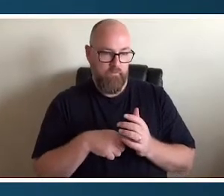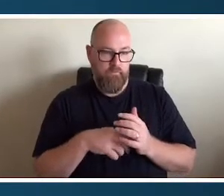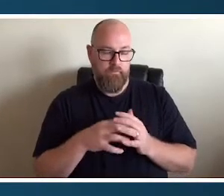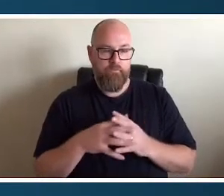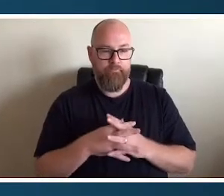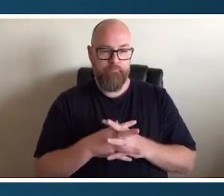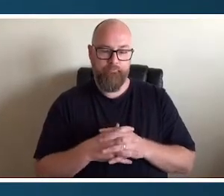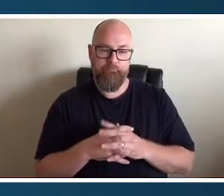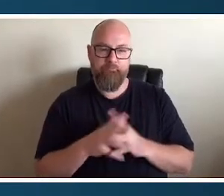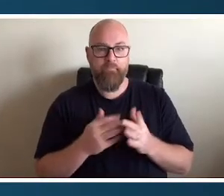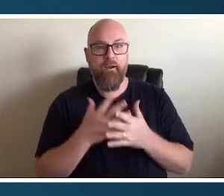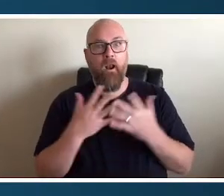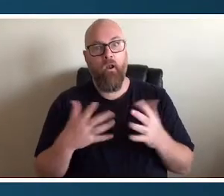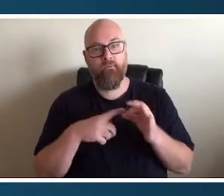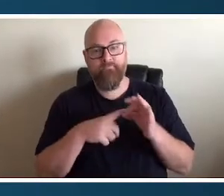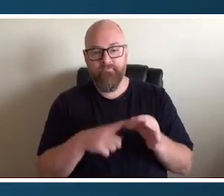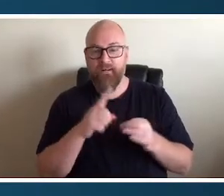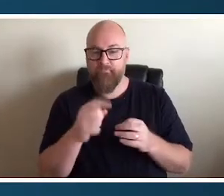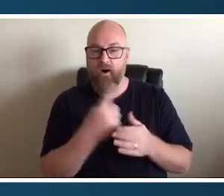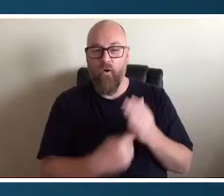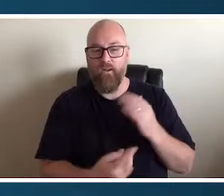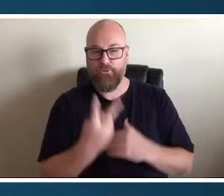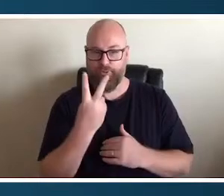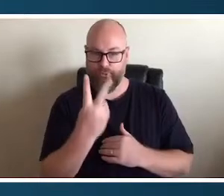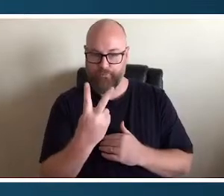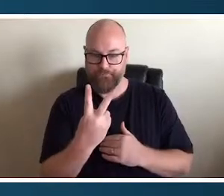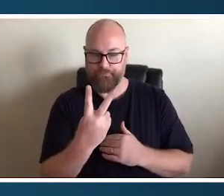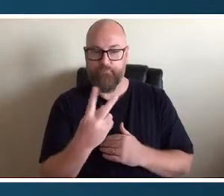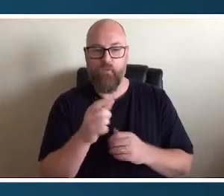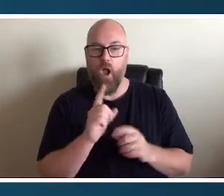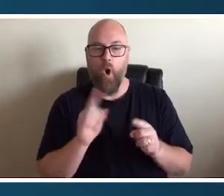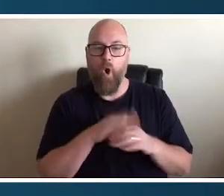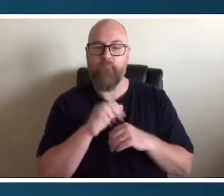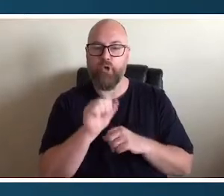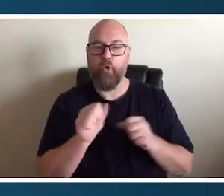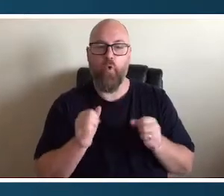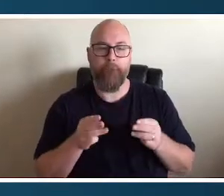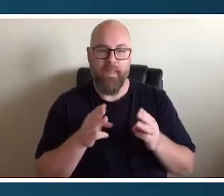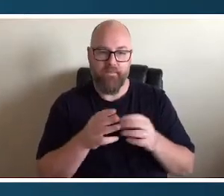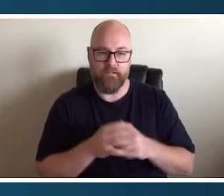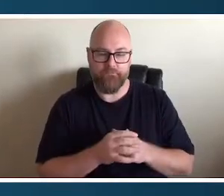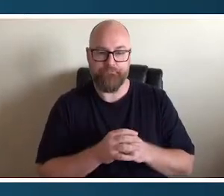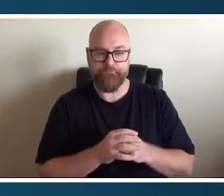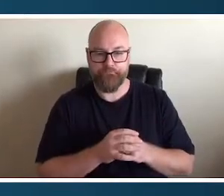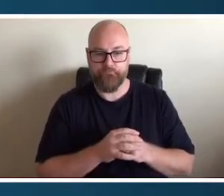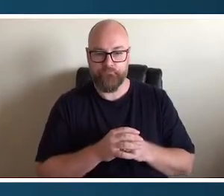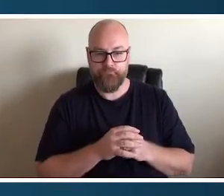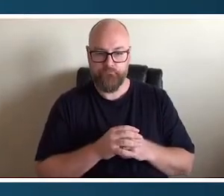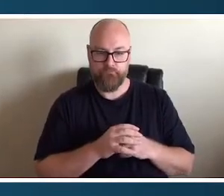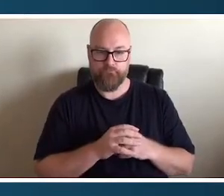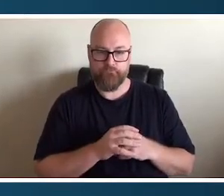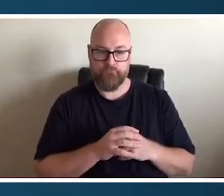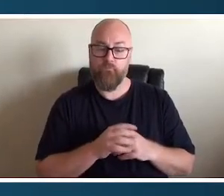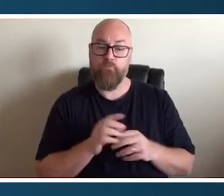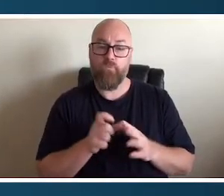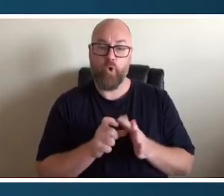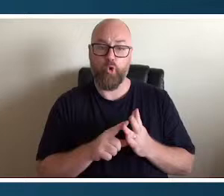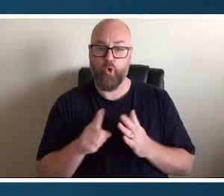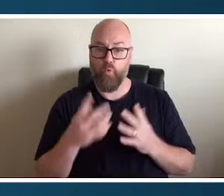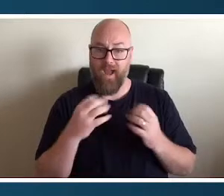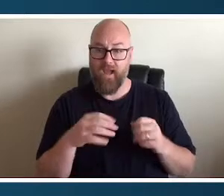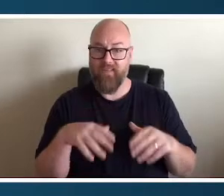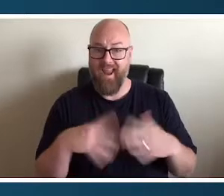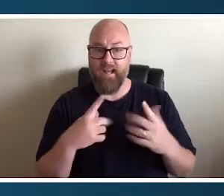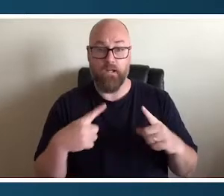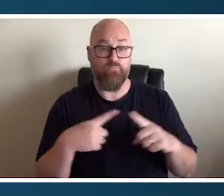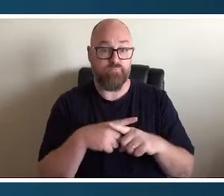questions, but I'll just ask one methodological question that might be useful for the room more broadly. Just if you had any contradictions